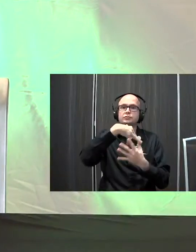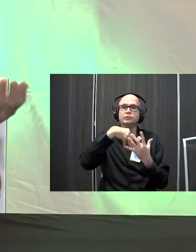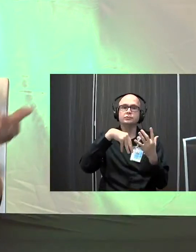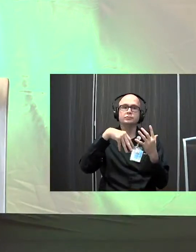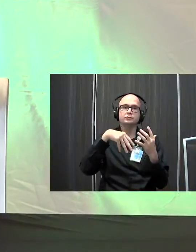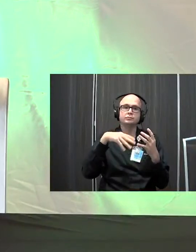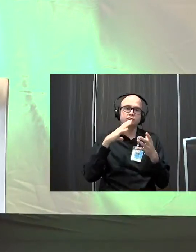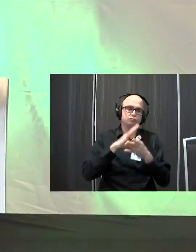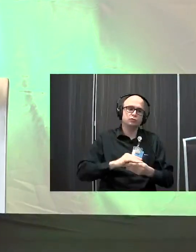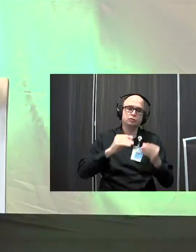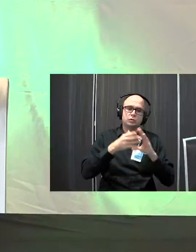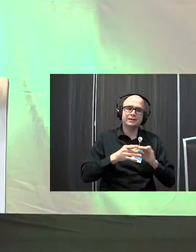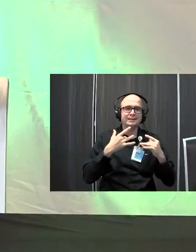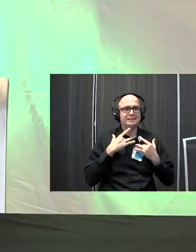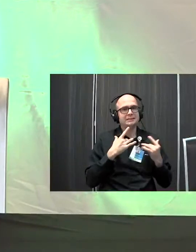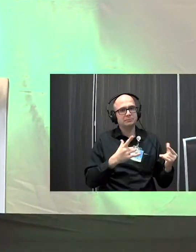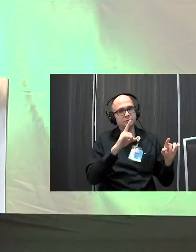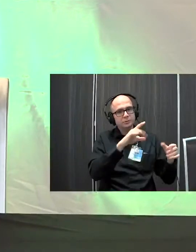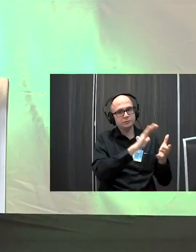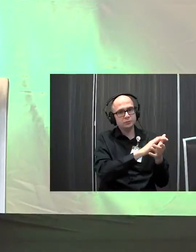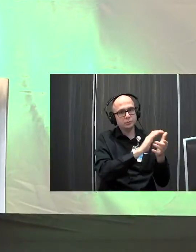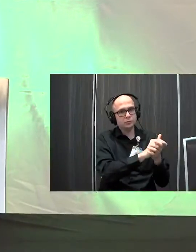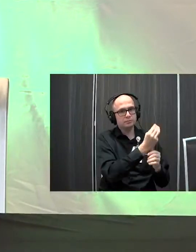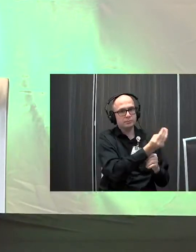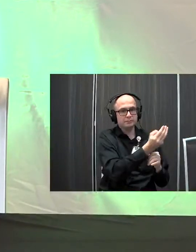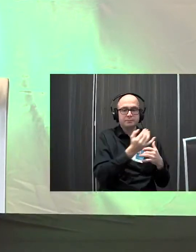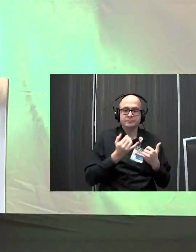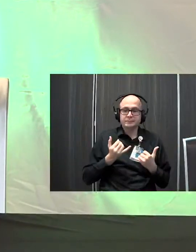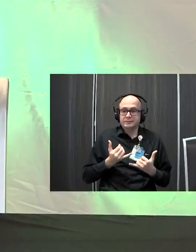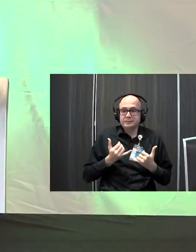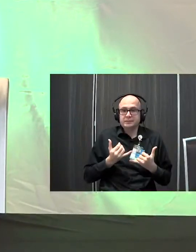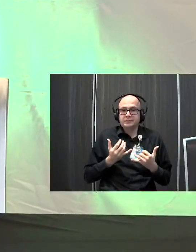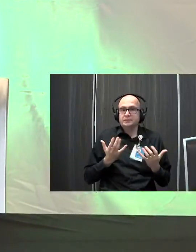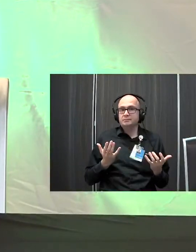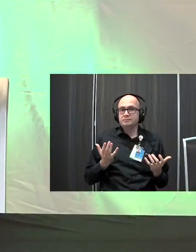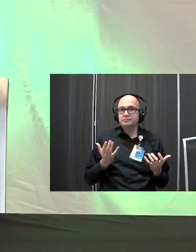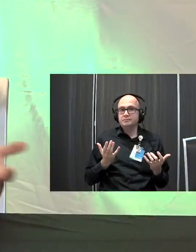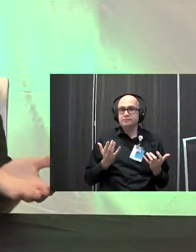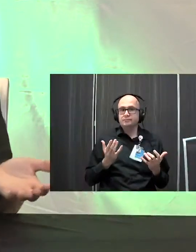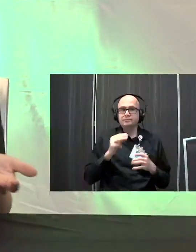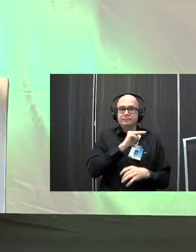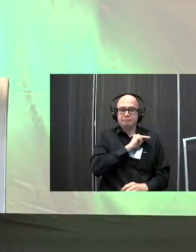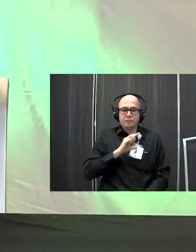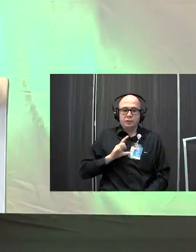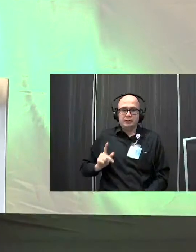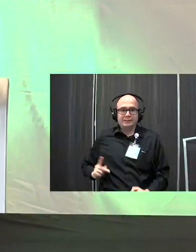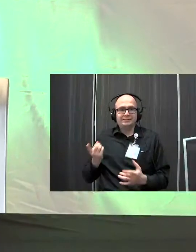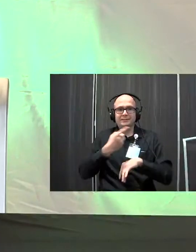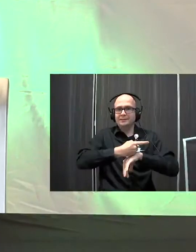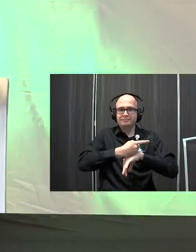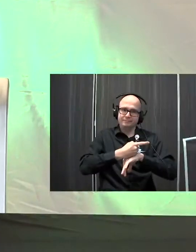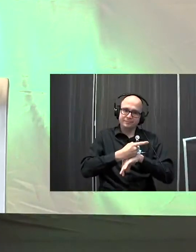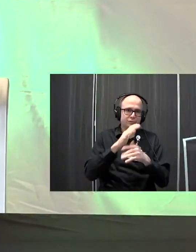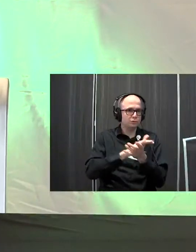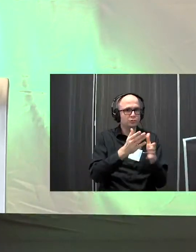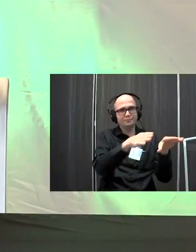typically we go to school on Mondays and we do this, but today is Martin Luther King Jr. Day. So we don't have